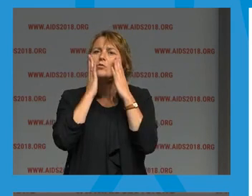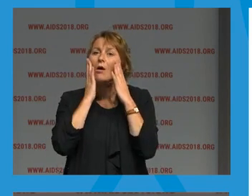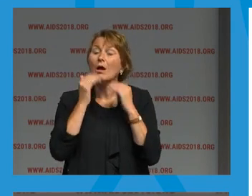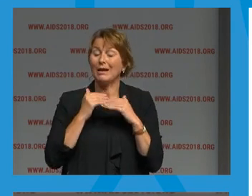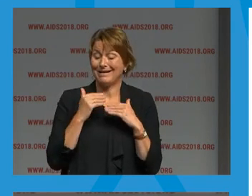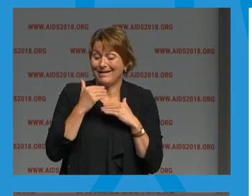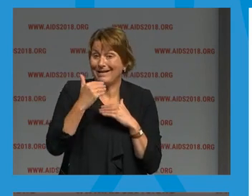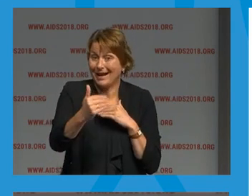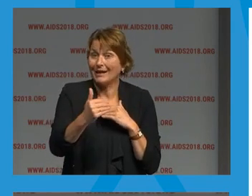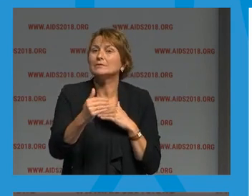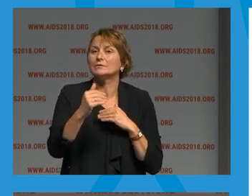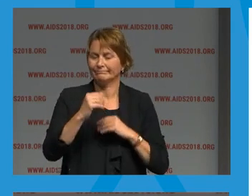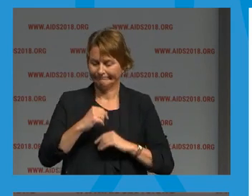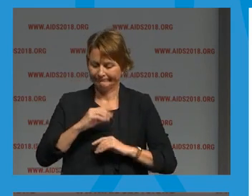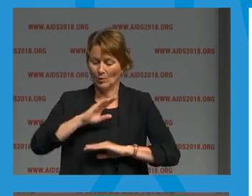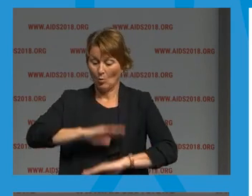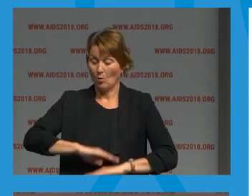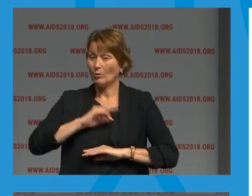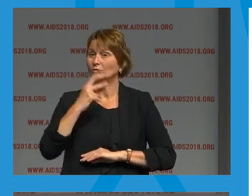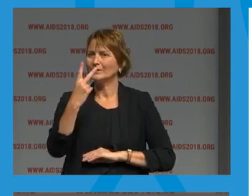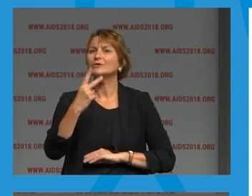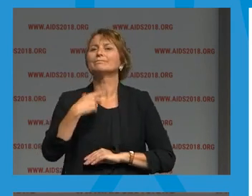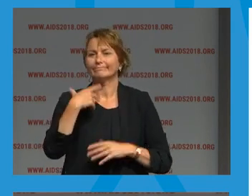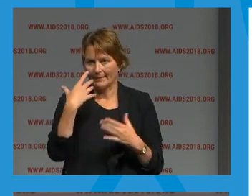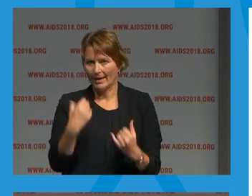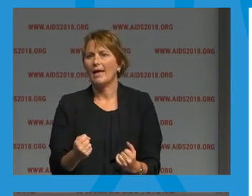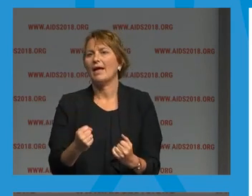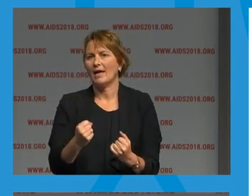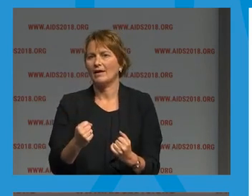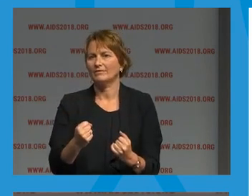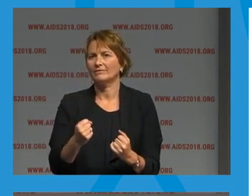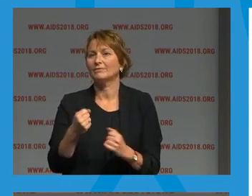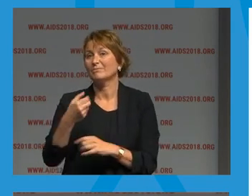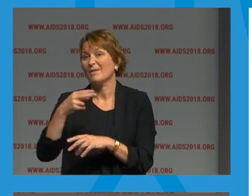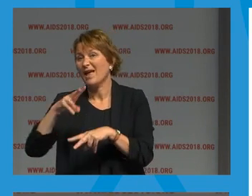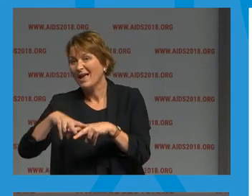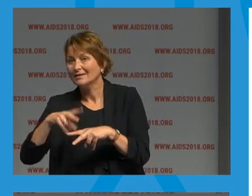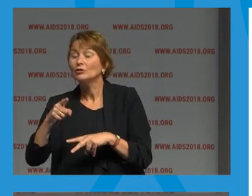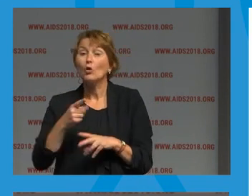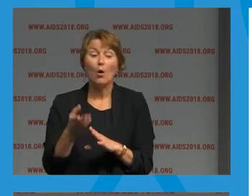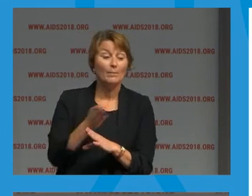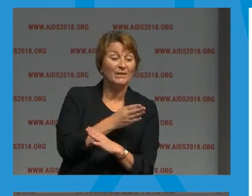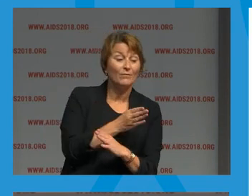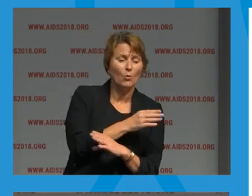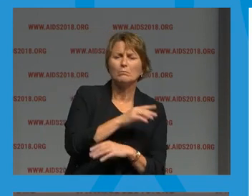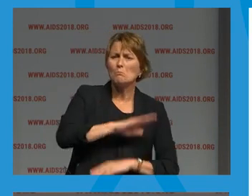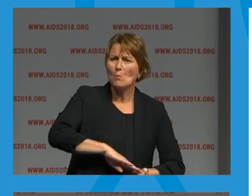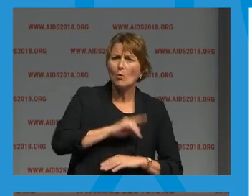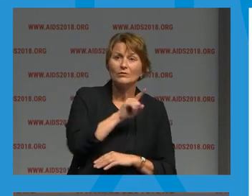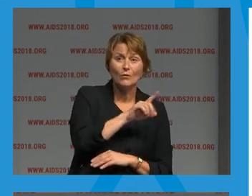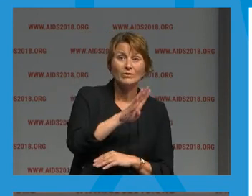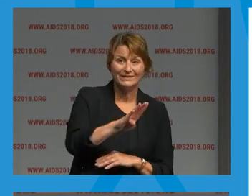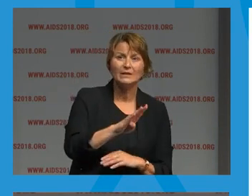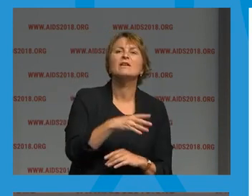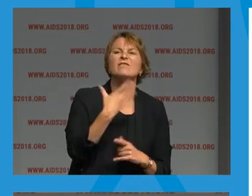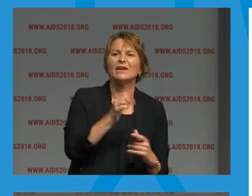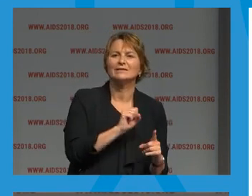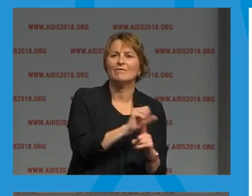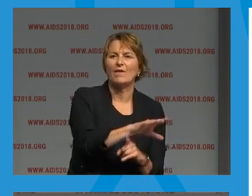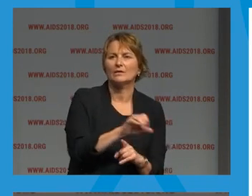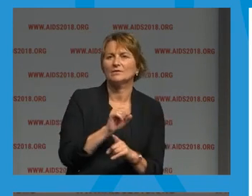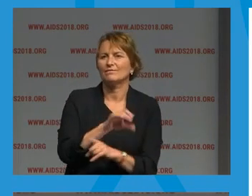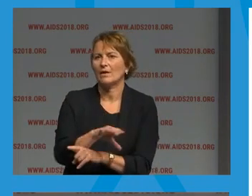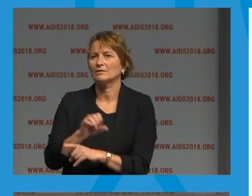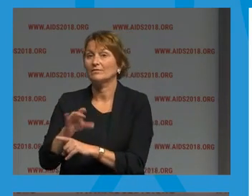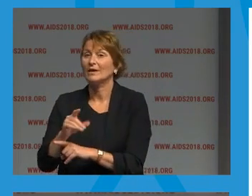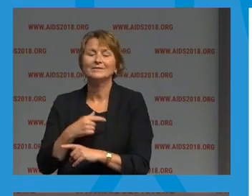at 22. This means that they were infected at 14 or 15. That means we have failed in educating them